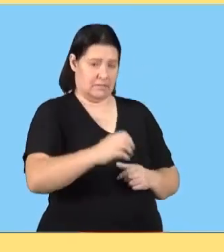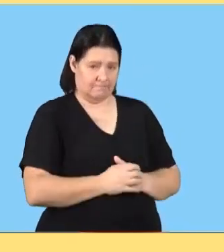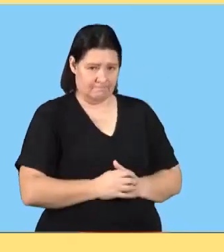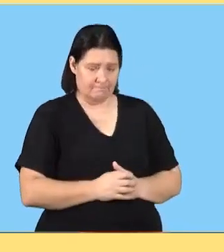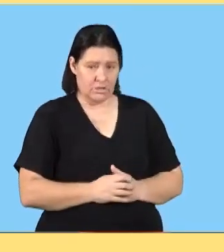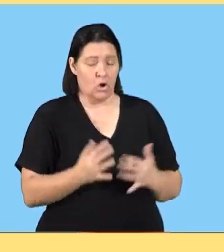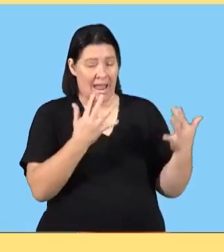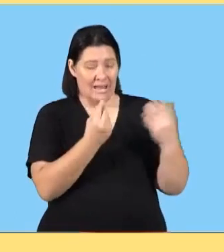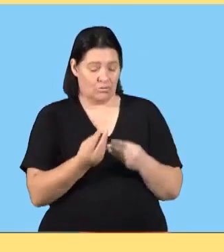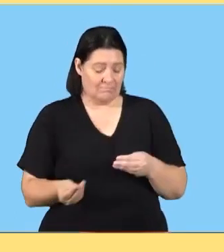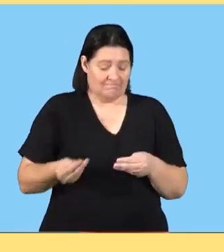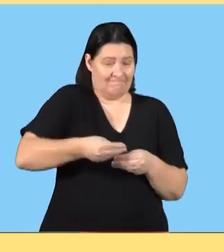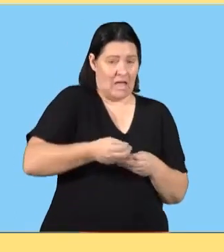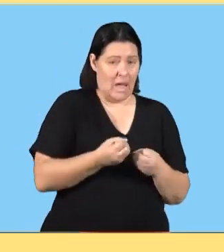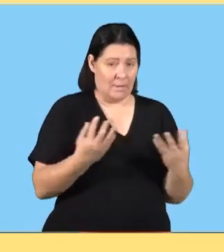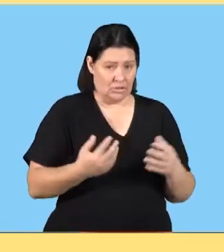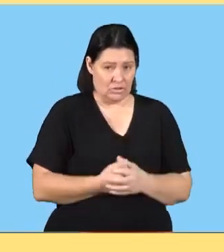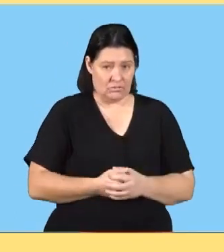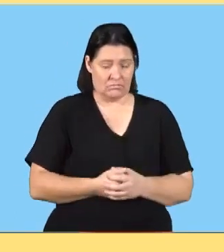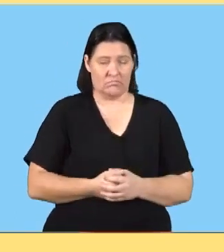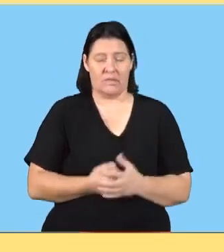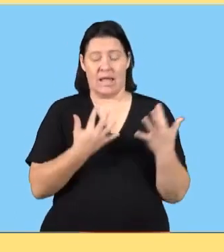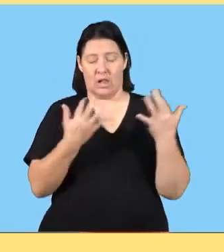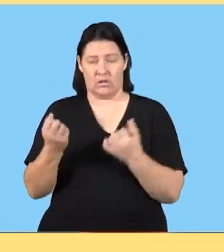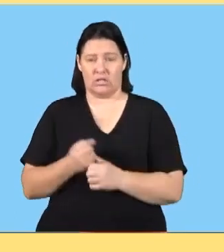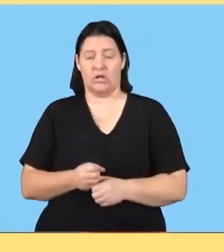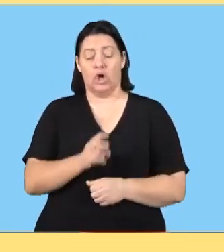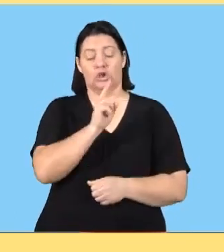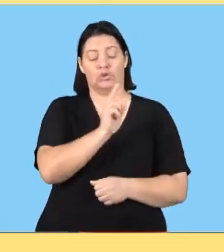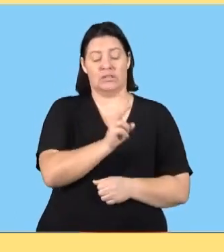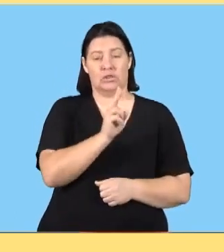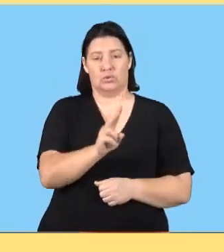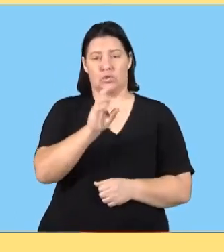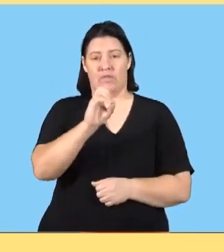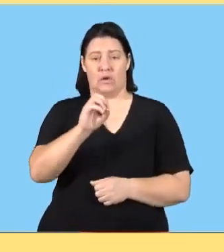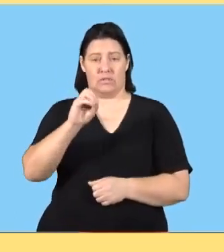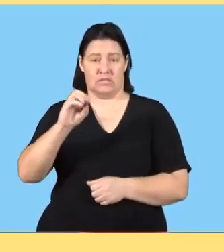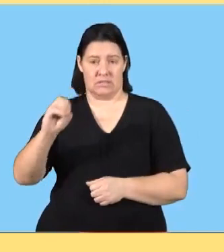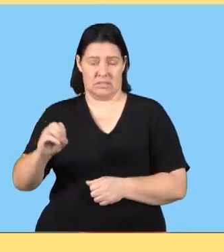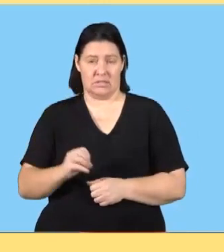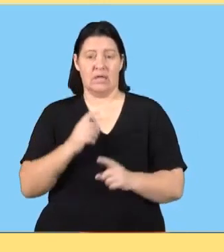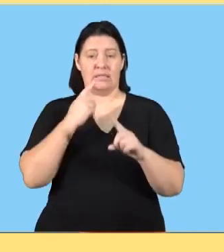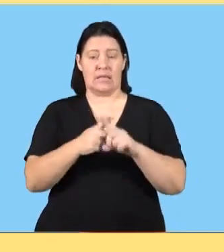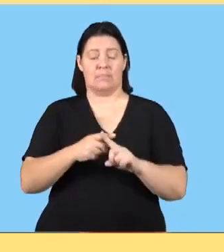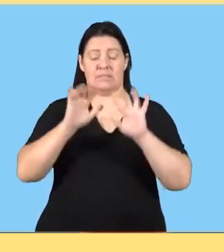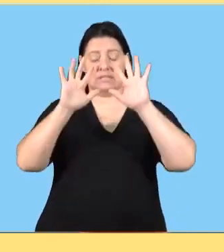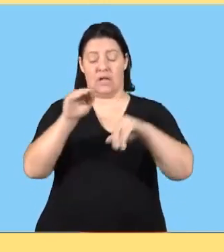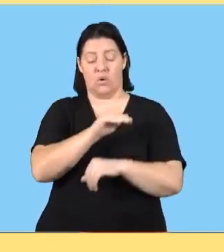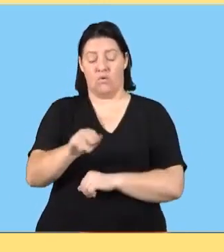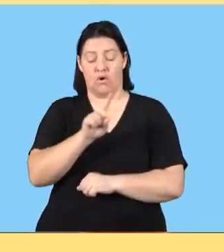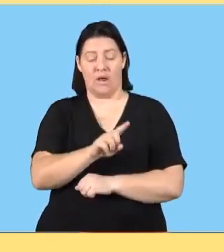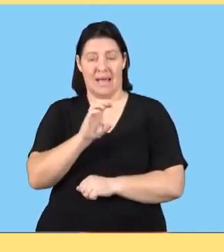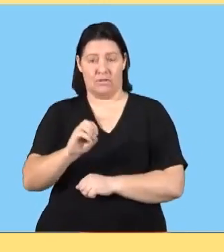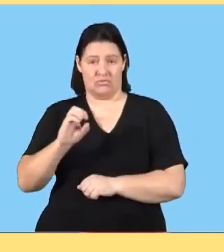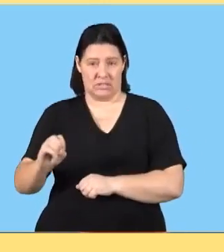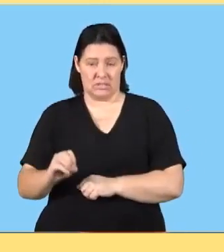we need to calculate the interest. Here is the calculation. We take the amount we're owing, which is 22,000, multiply it